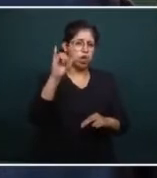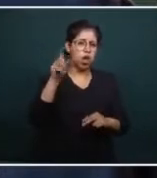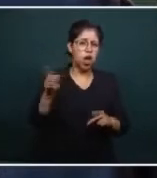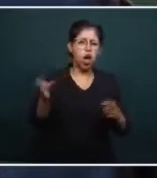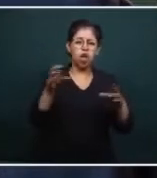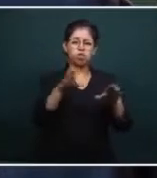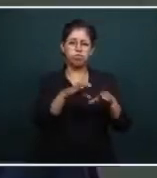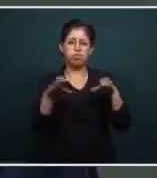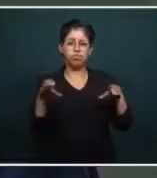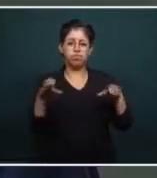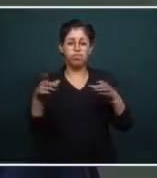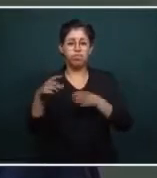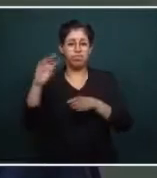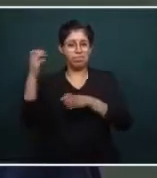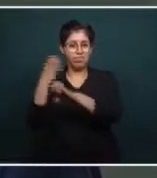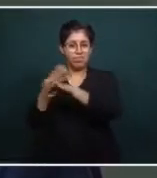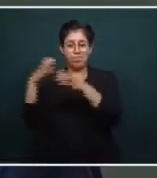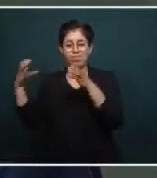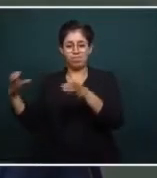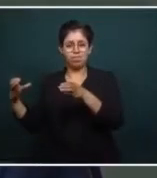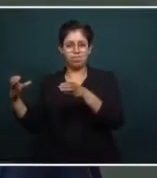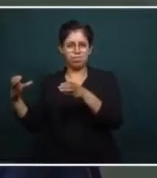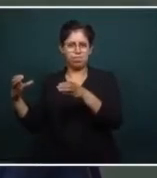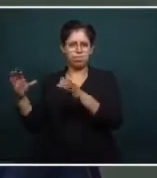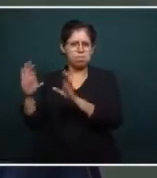de las armas. of arms.